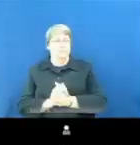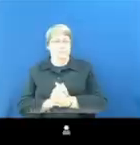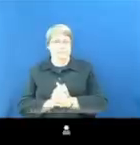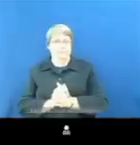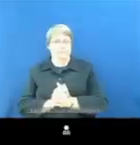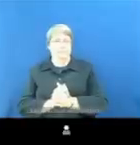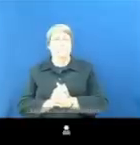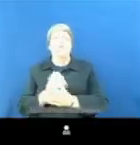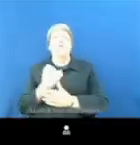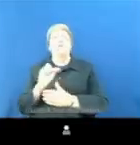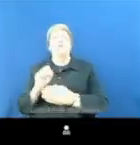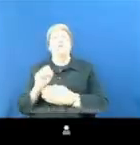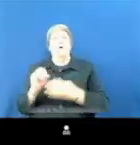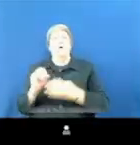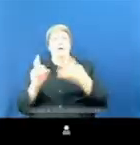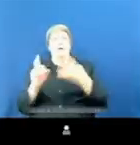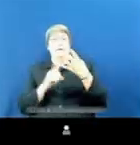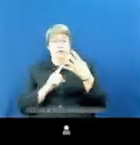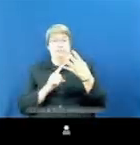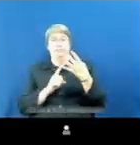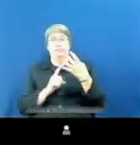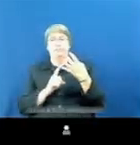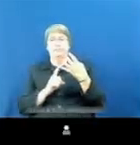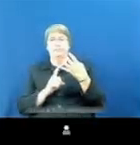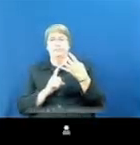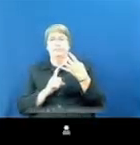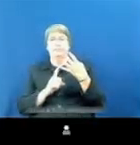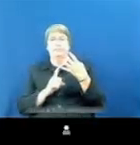So assumption number 4.